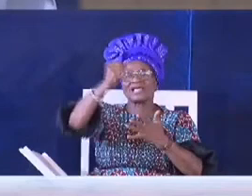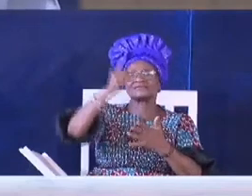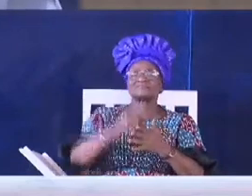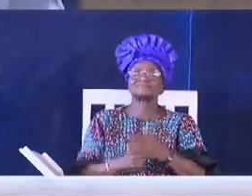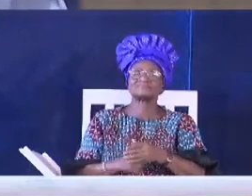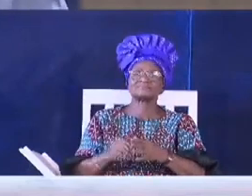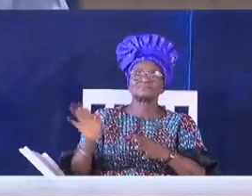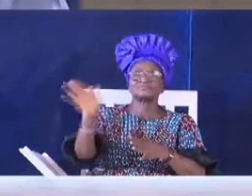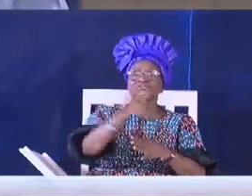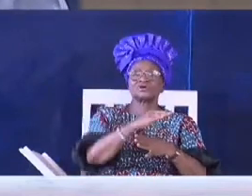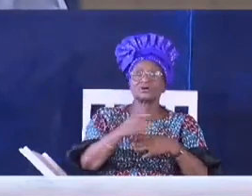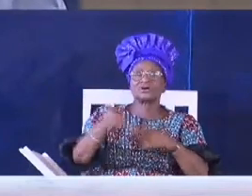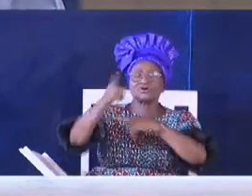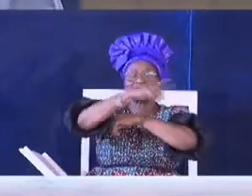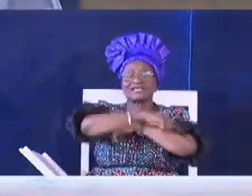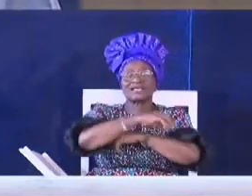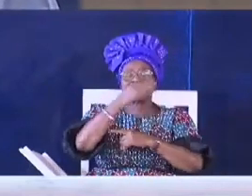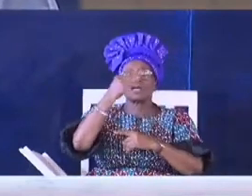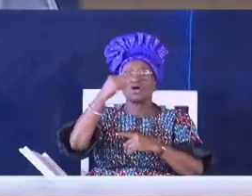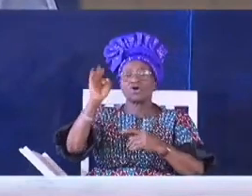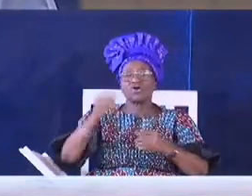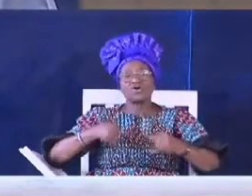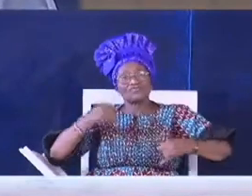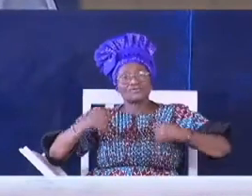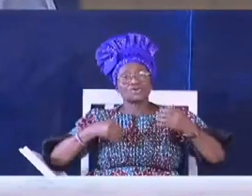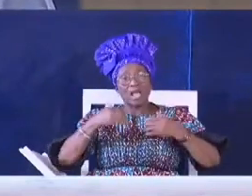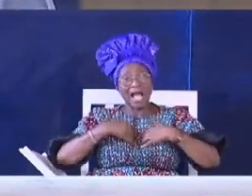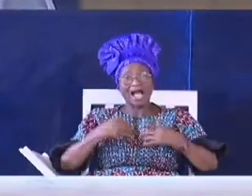Your day of joy has come.